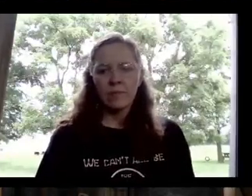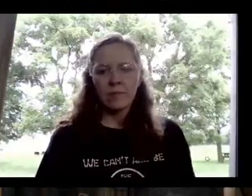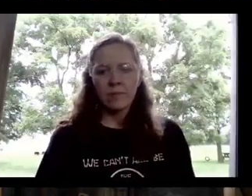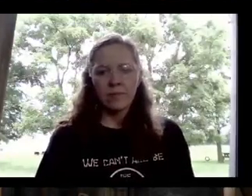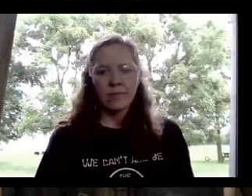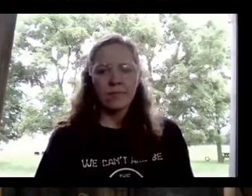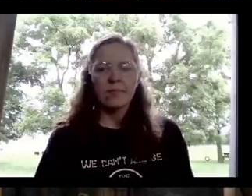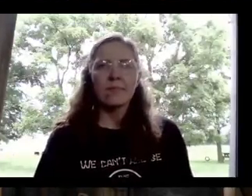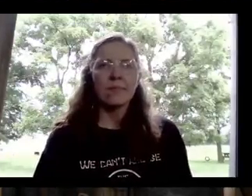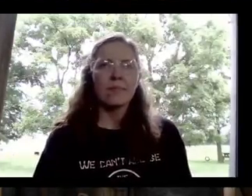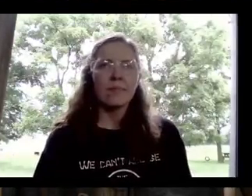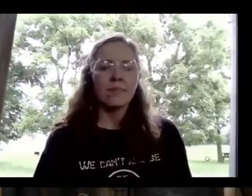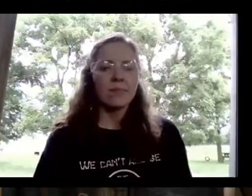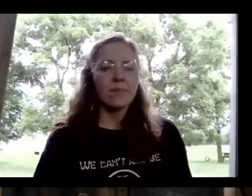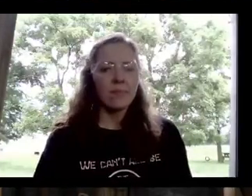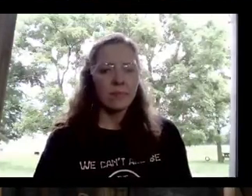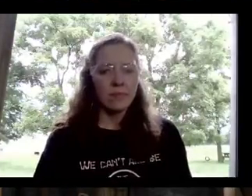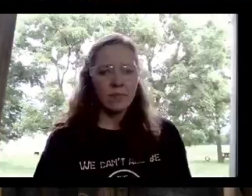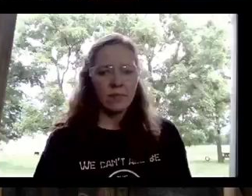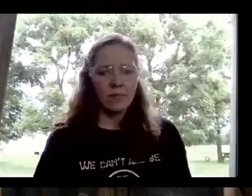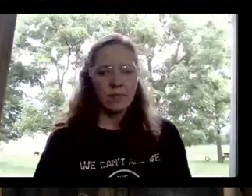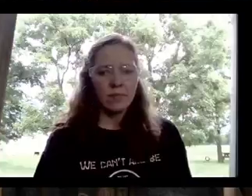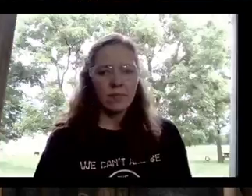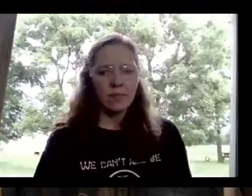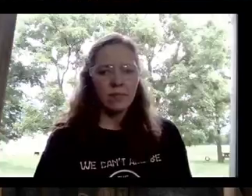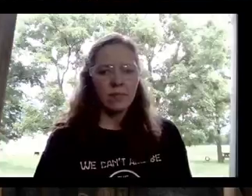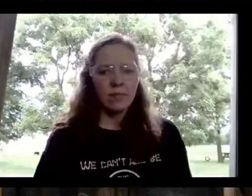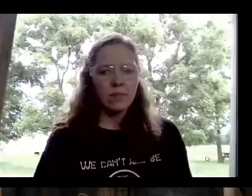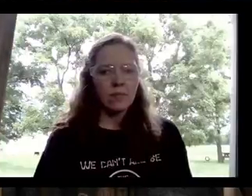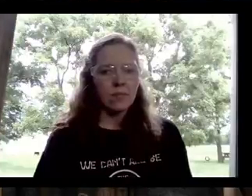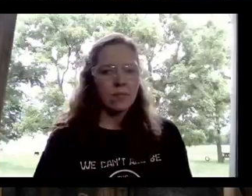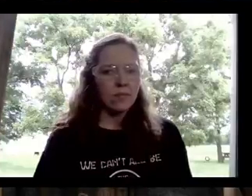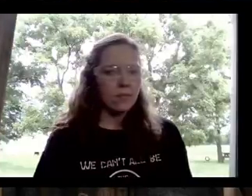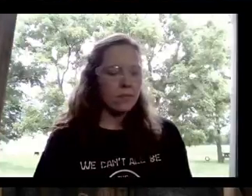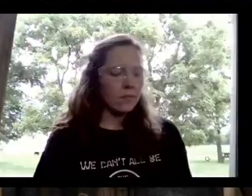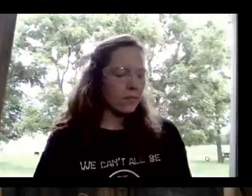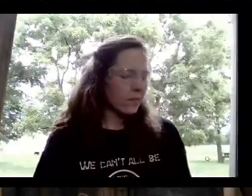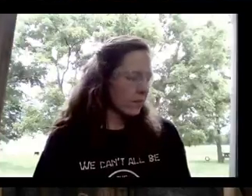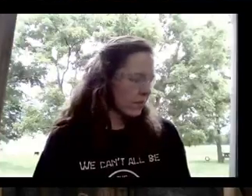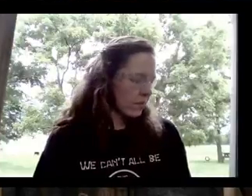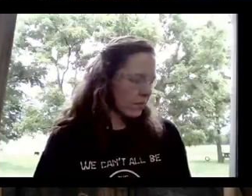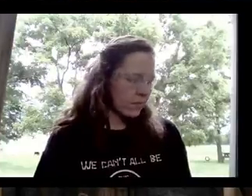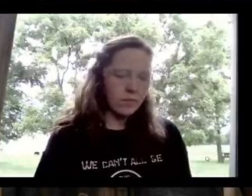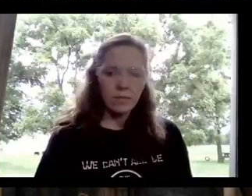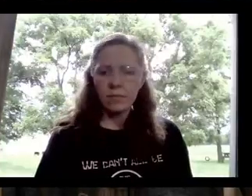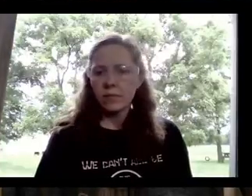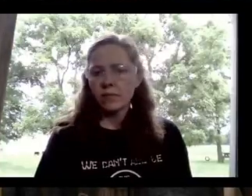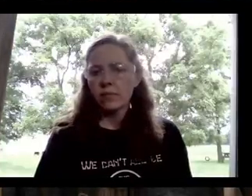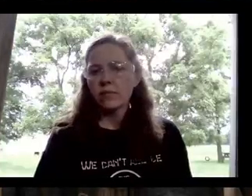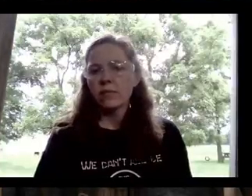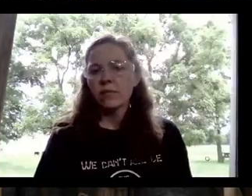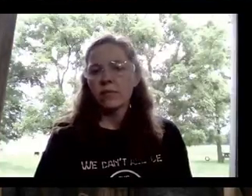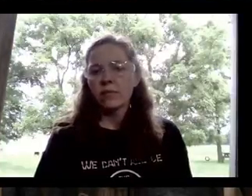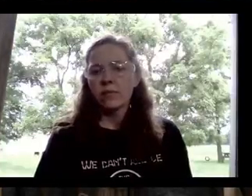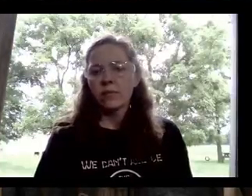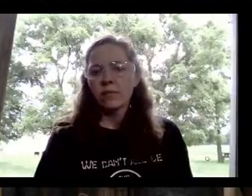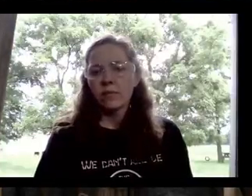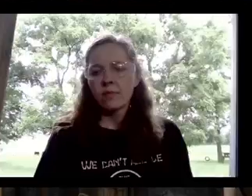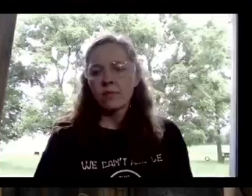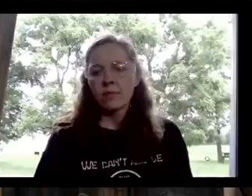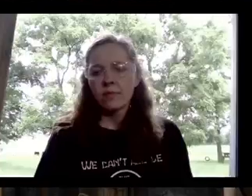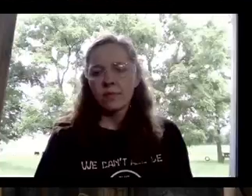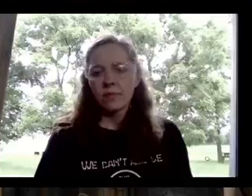there, they used the term faggot for a while, but then they switched over to using the word billet instead.